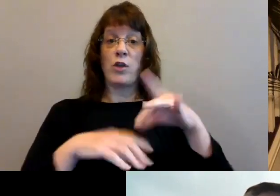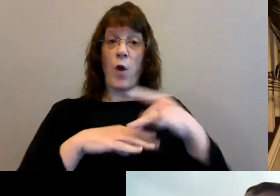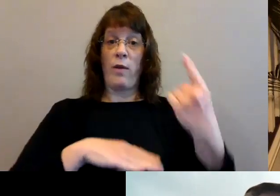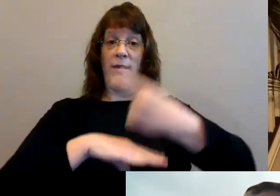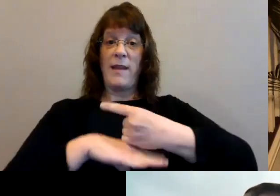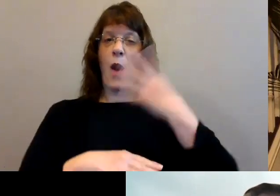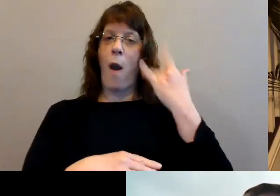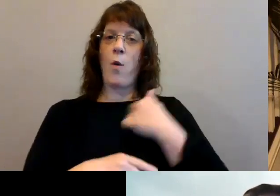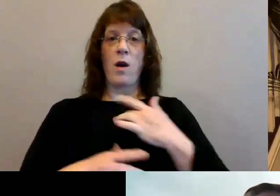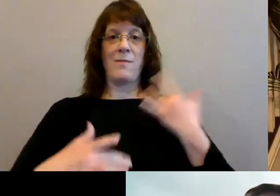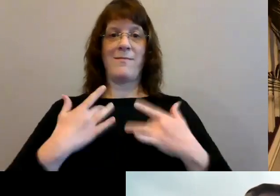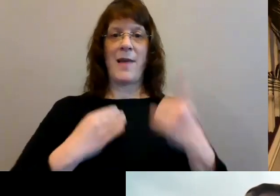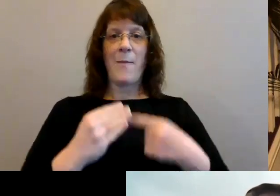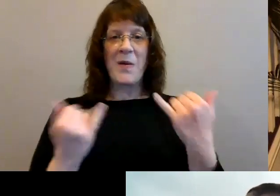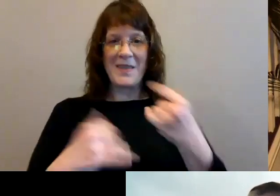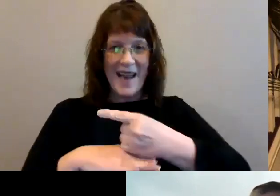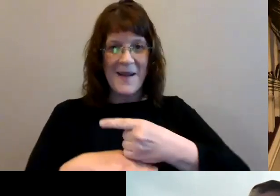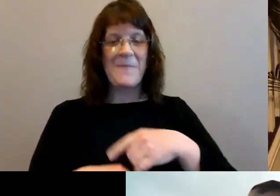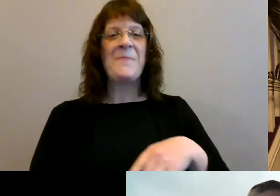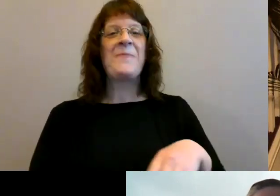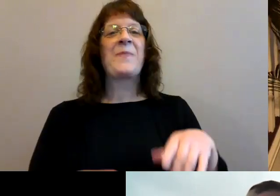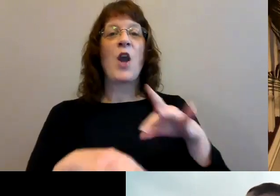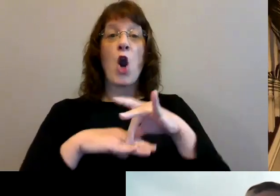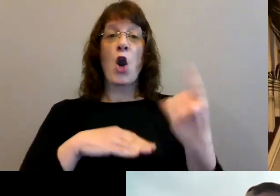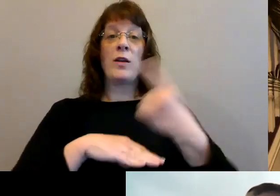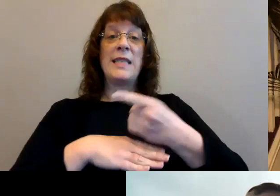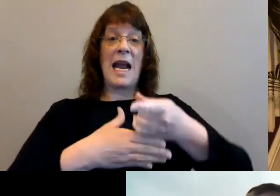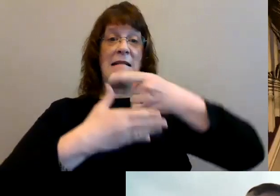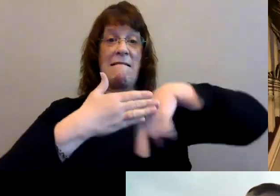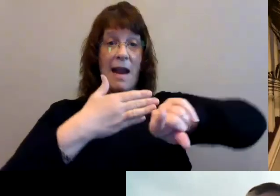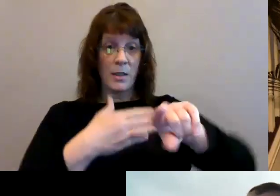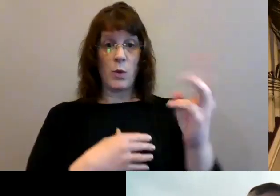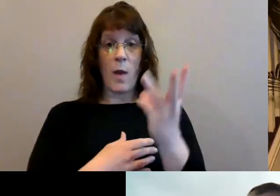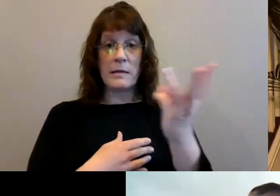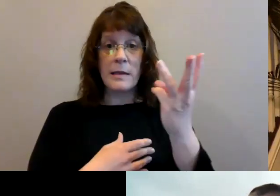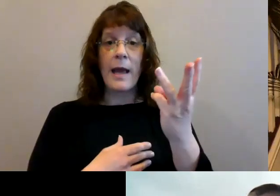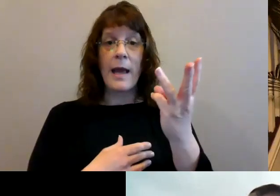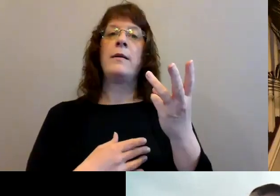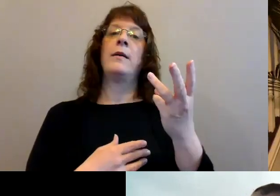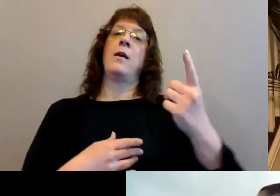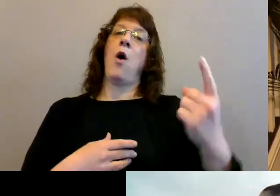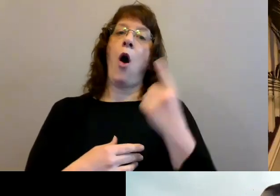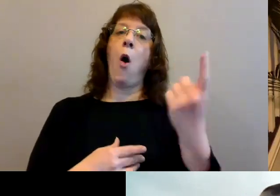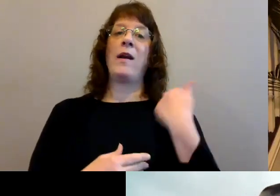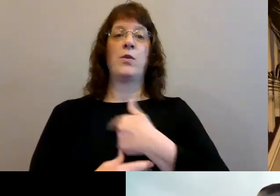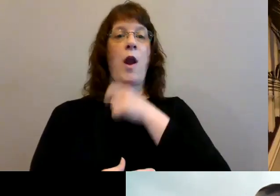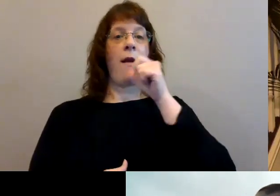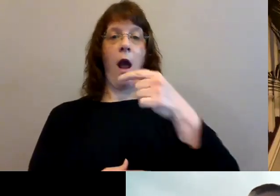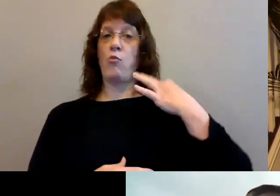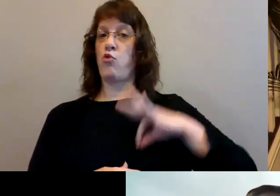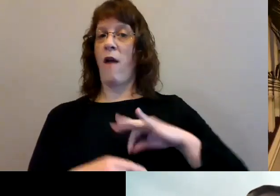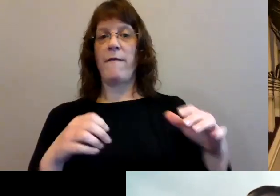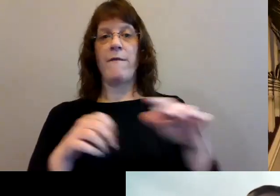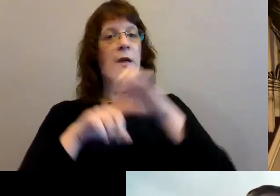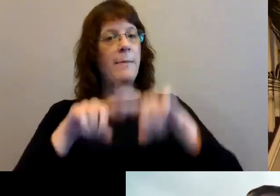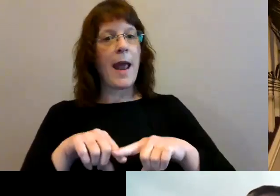this stuff today. Earth Day is a week from today. As always, we are a nonprofit that's totally dependent on donors